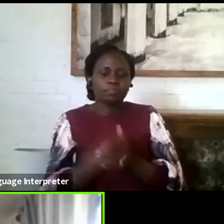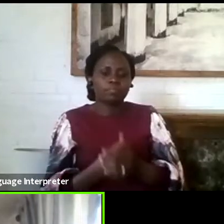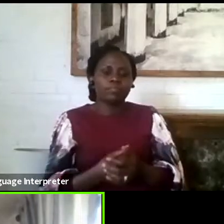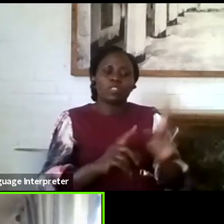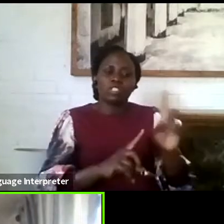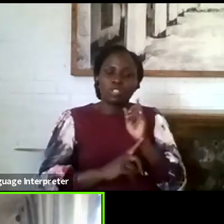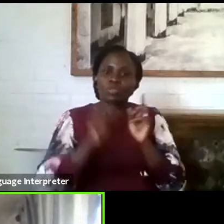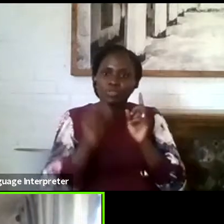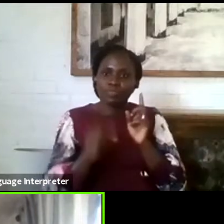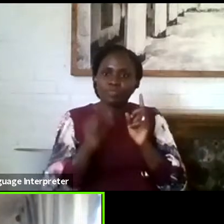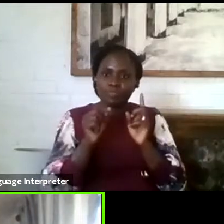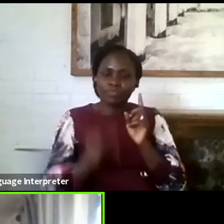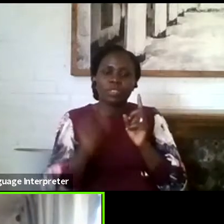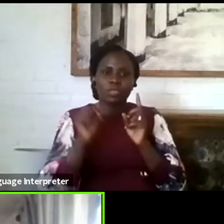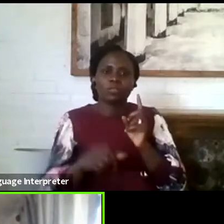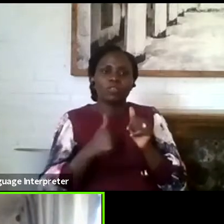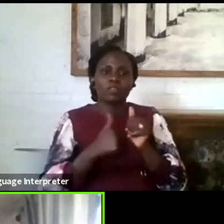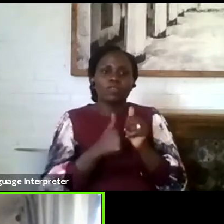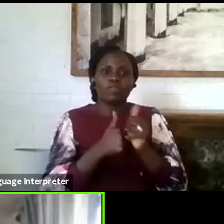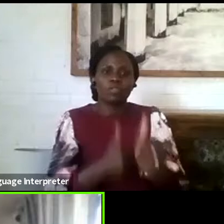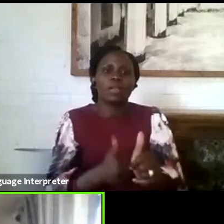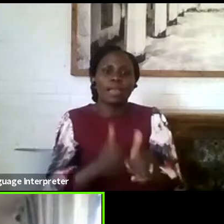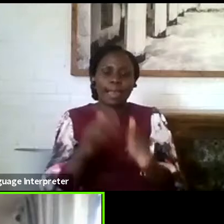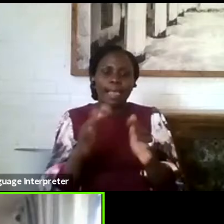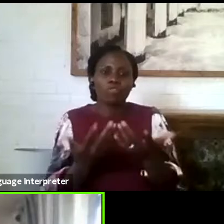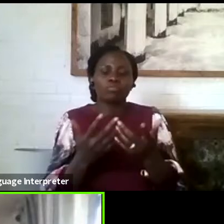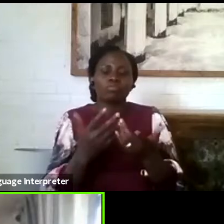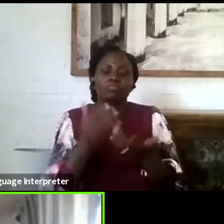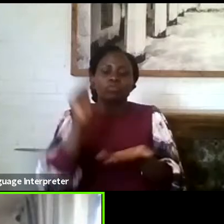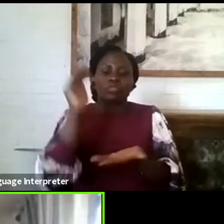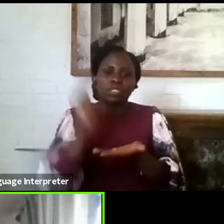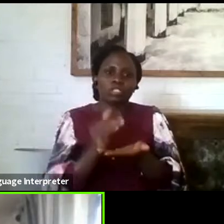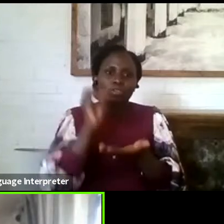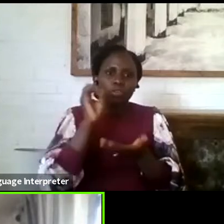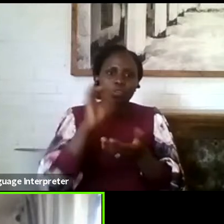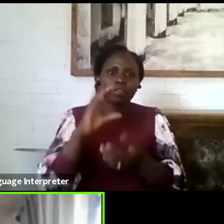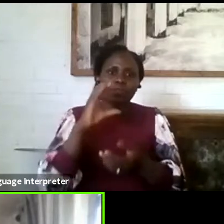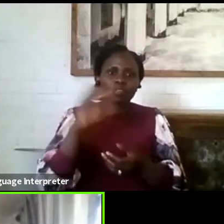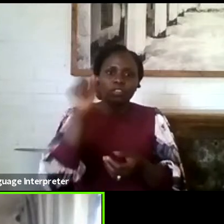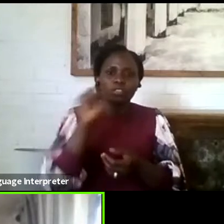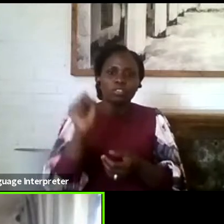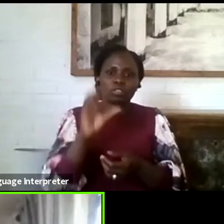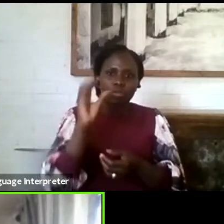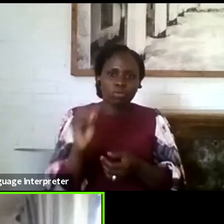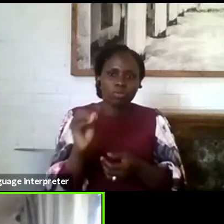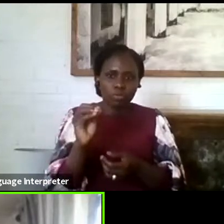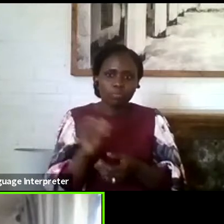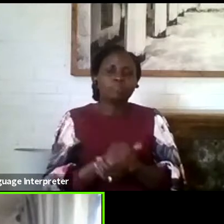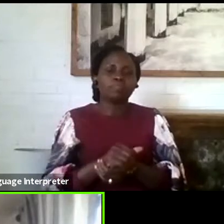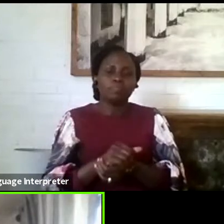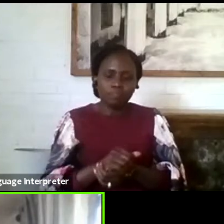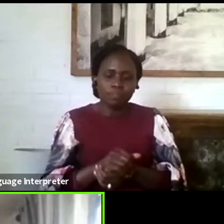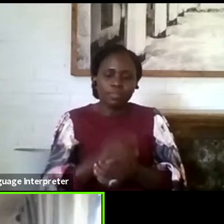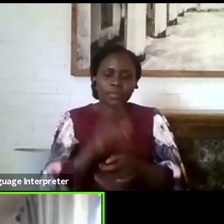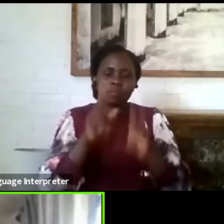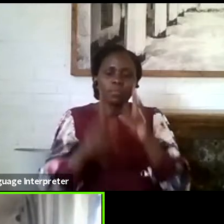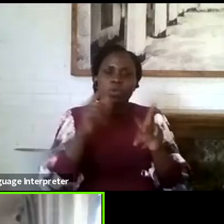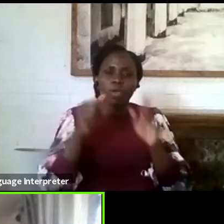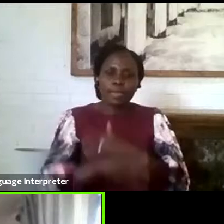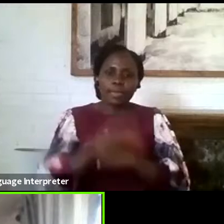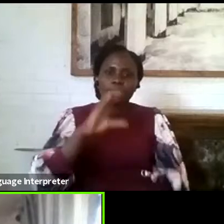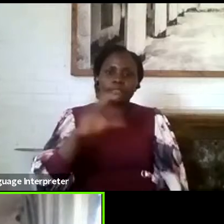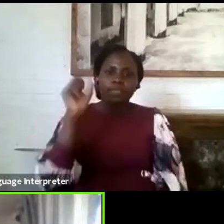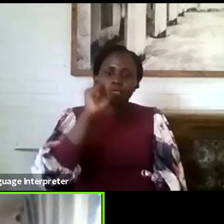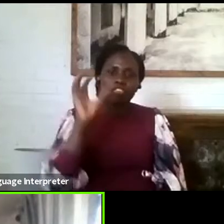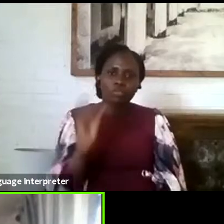rectified following the litigation of civil society. And for those of us in civil society, our role when it